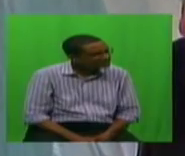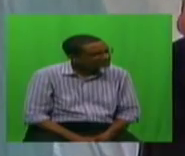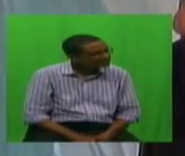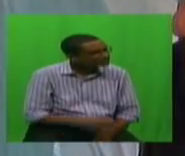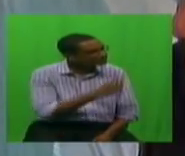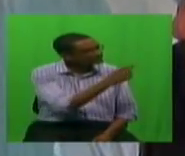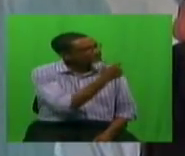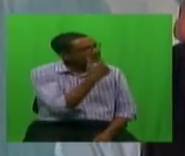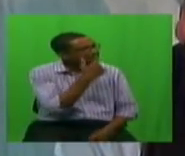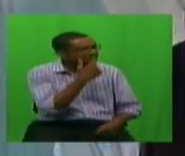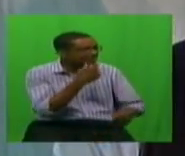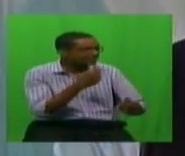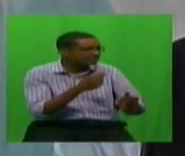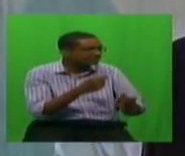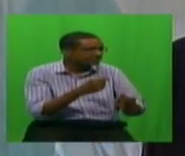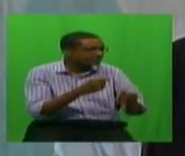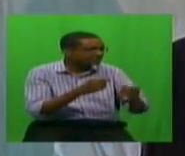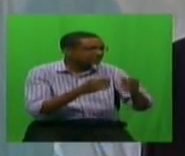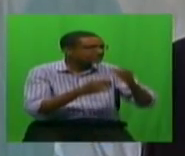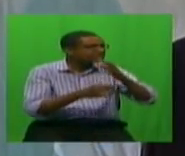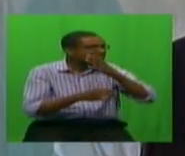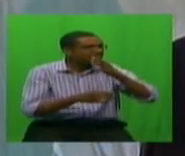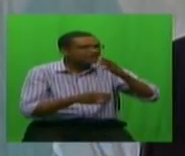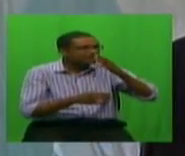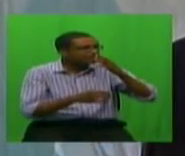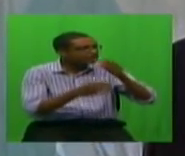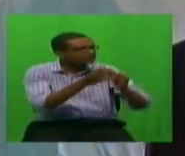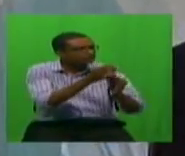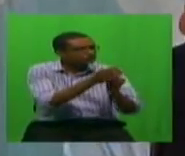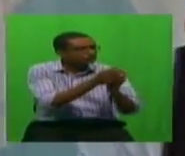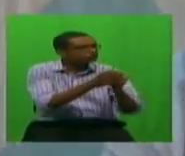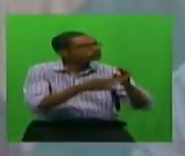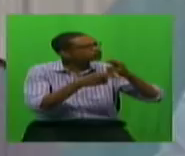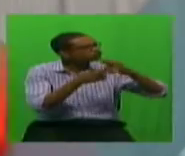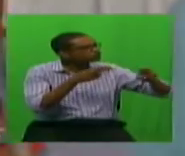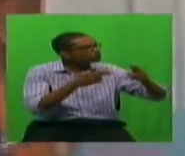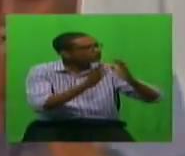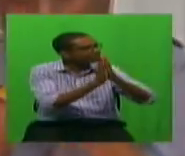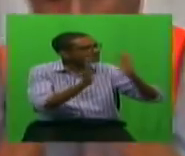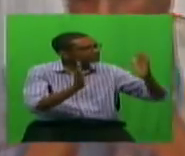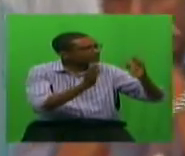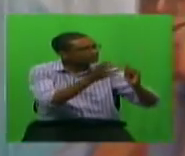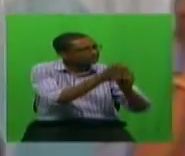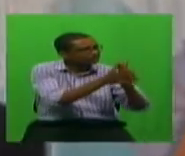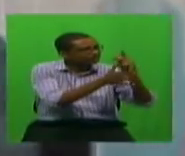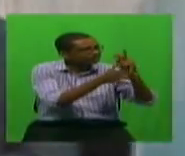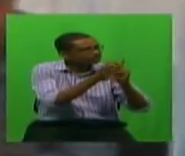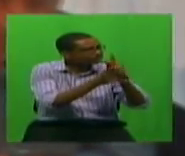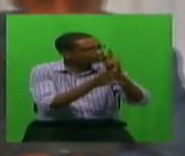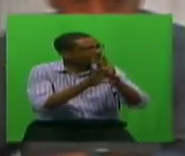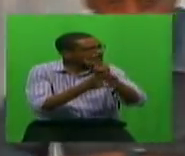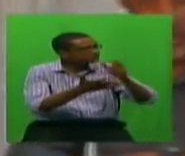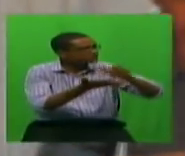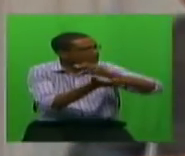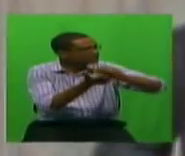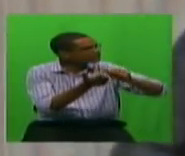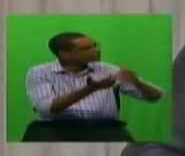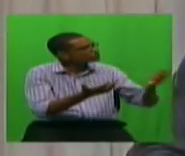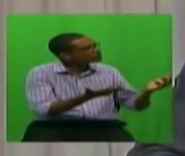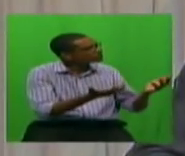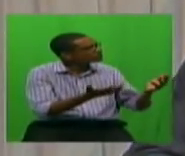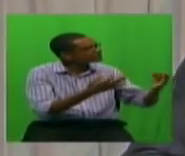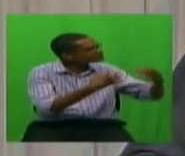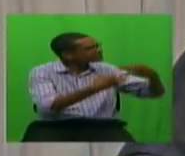said a number of short crops were damaged. Can you outline some of these for us? Well, the usual short crops that would be